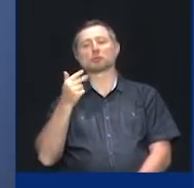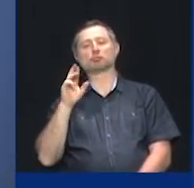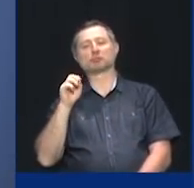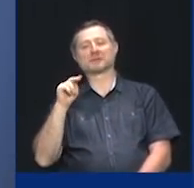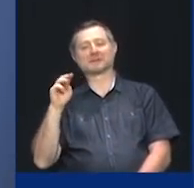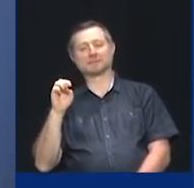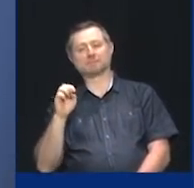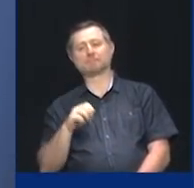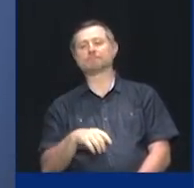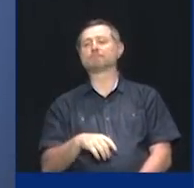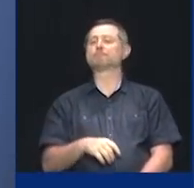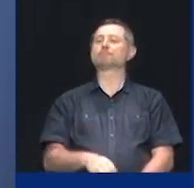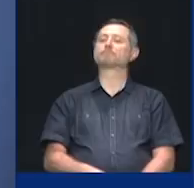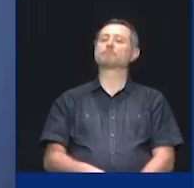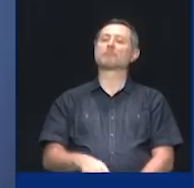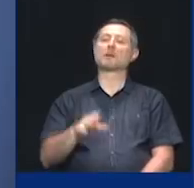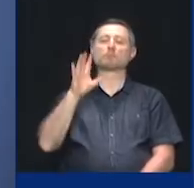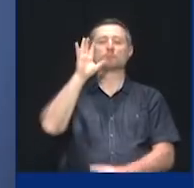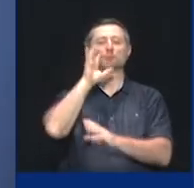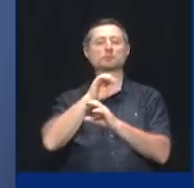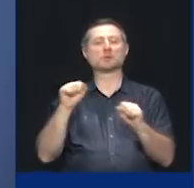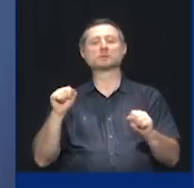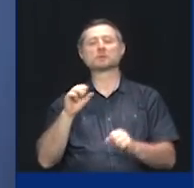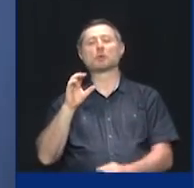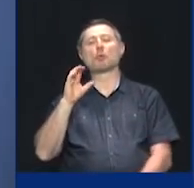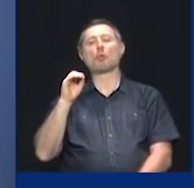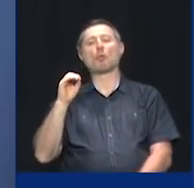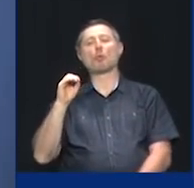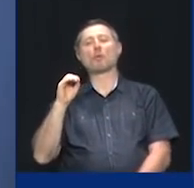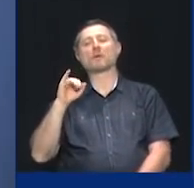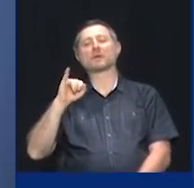of Impact New York. Bishop Orlando